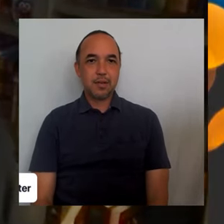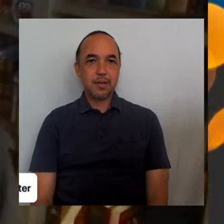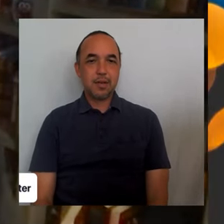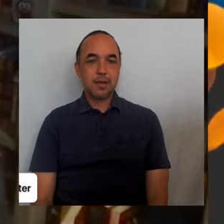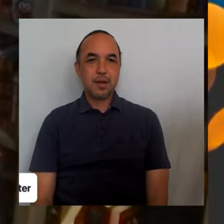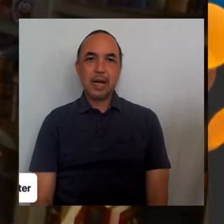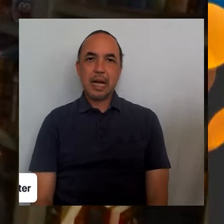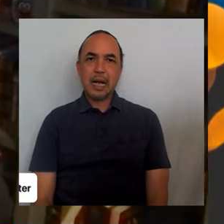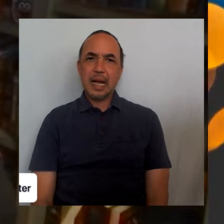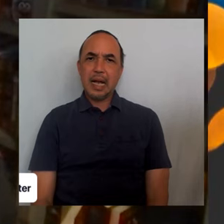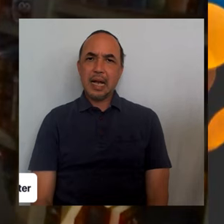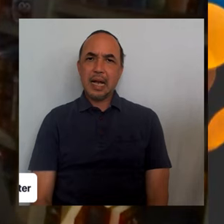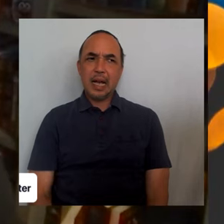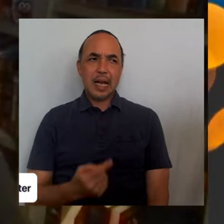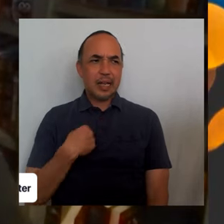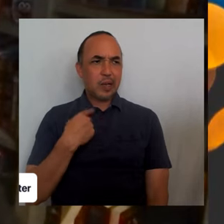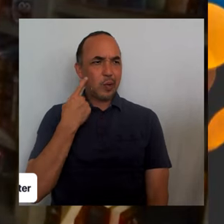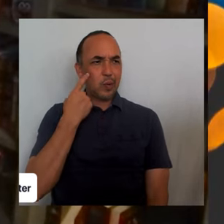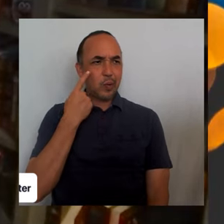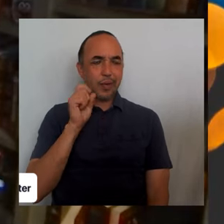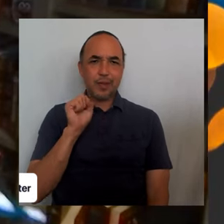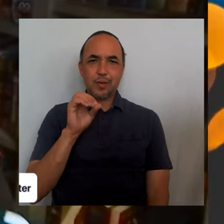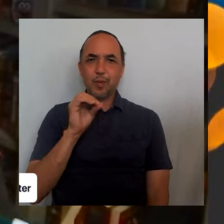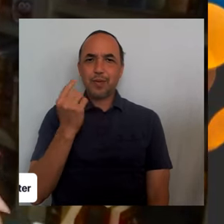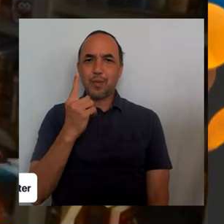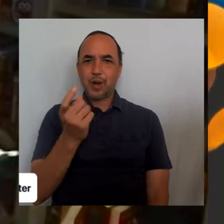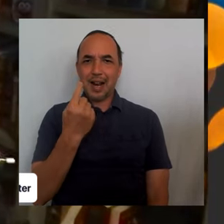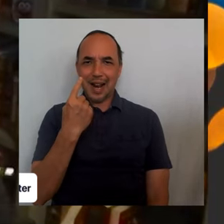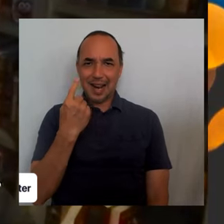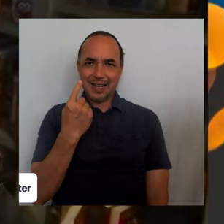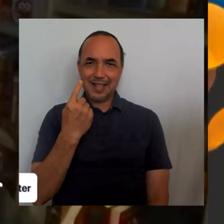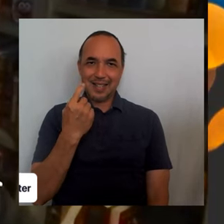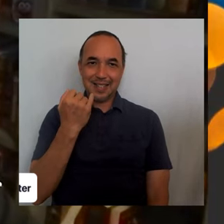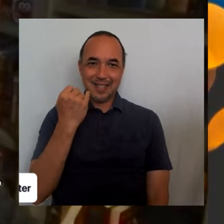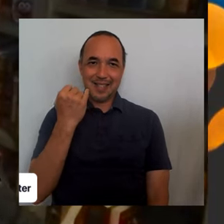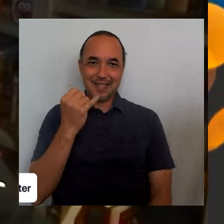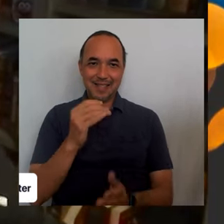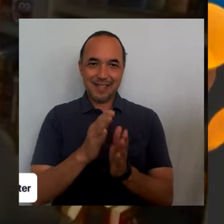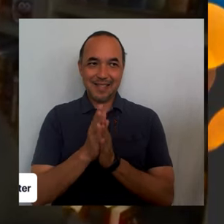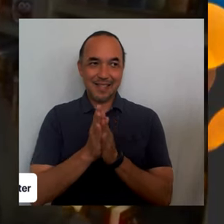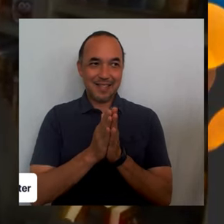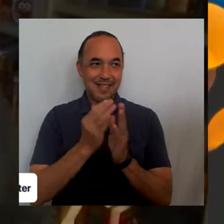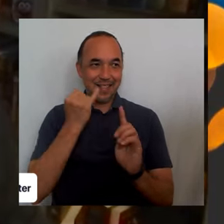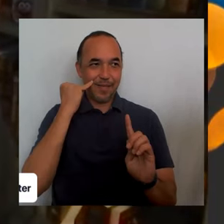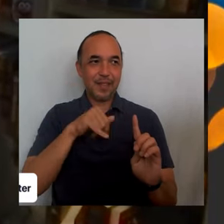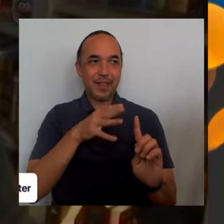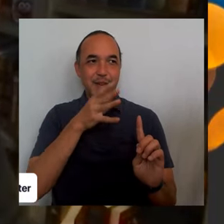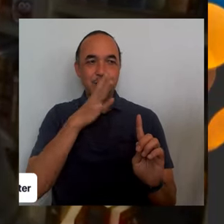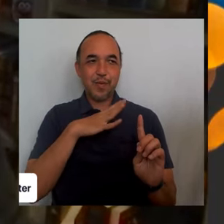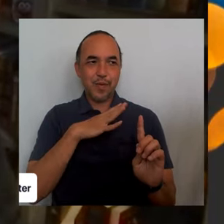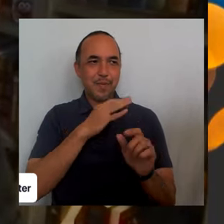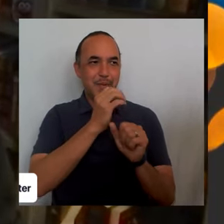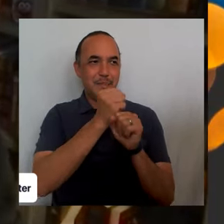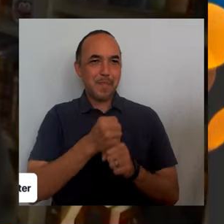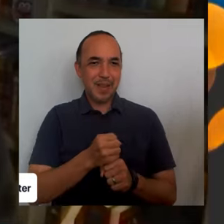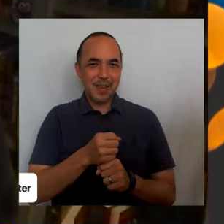I don't think so. Someone asked if she was the one that made the pie shells on the embalming